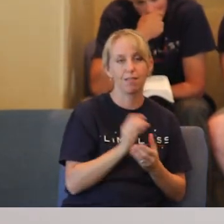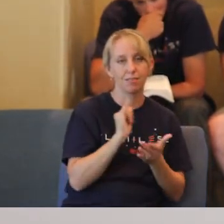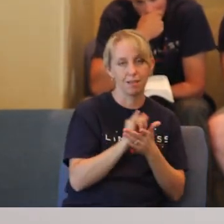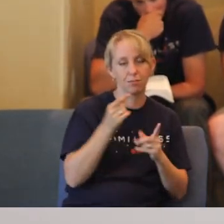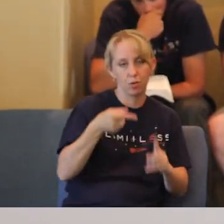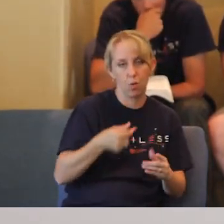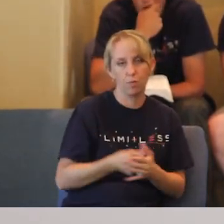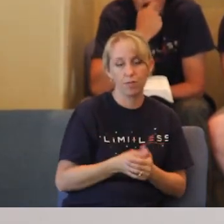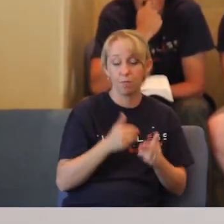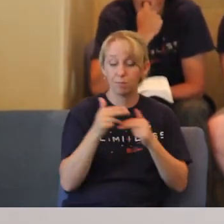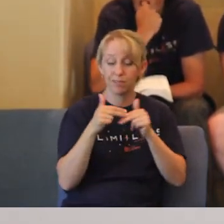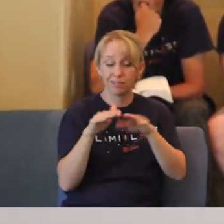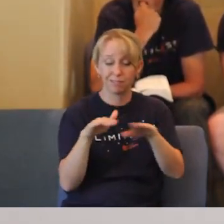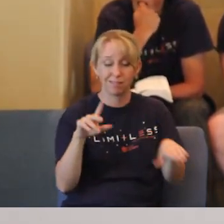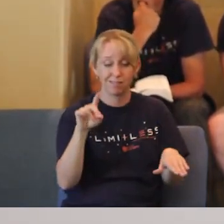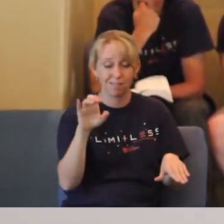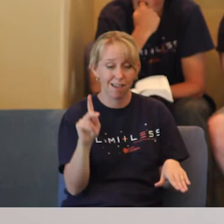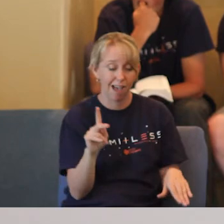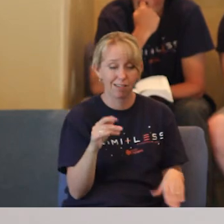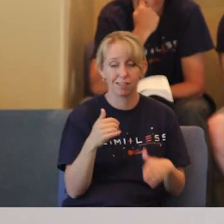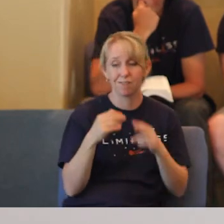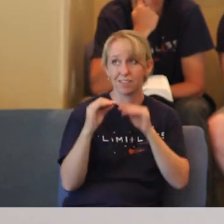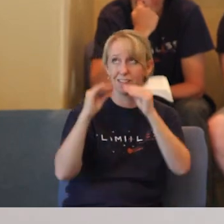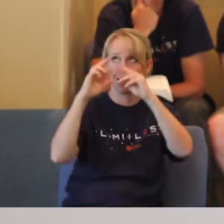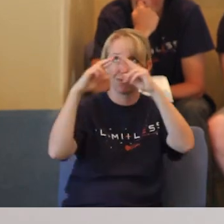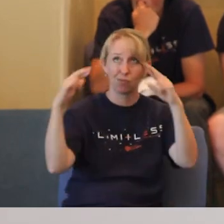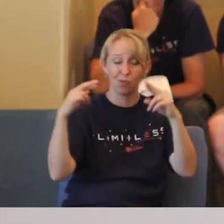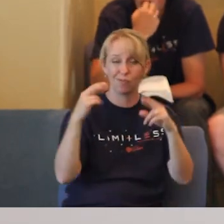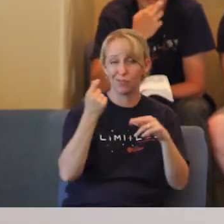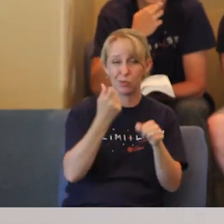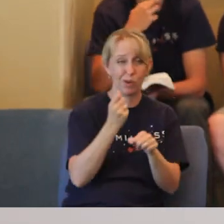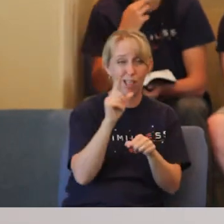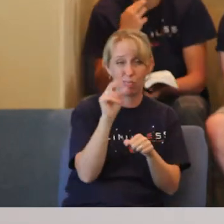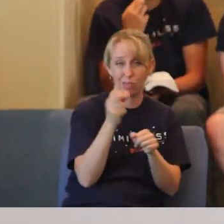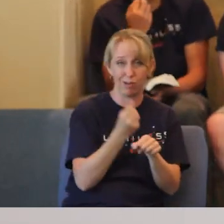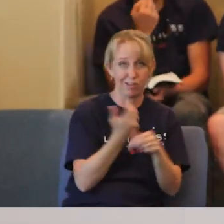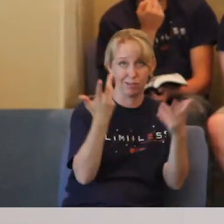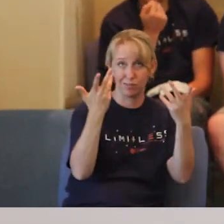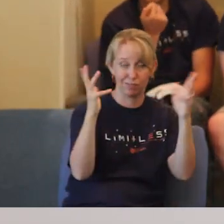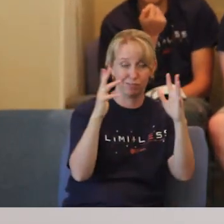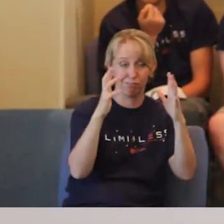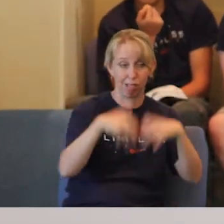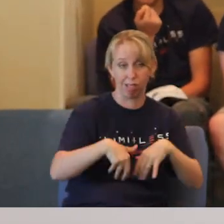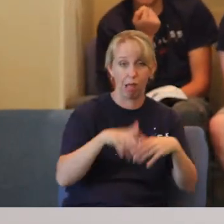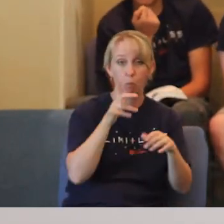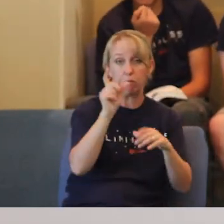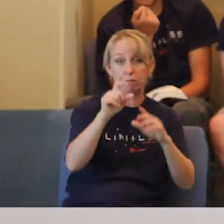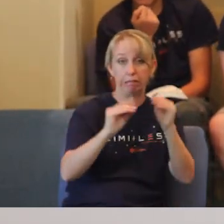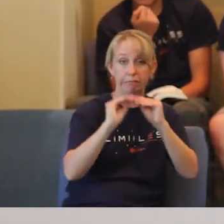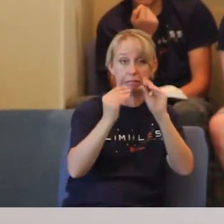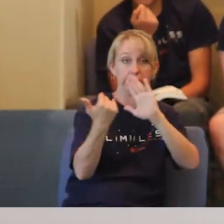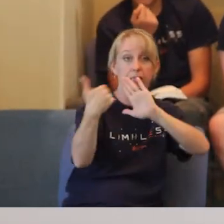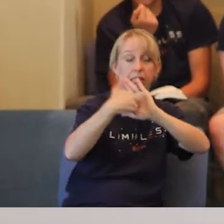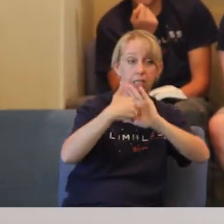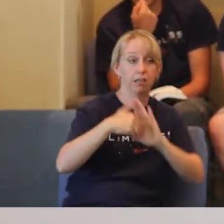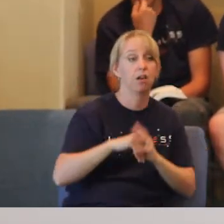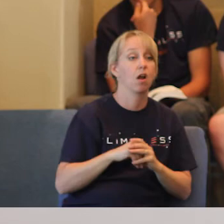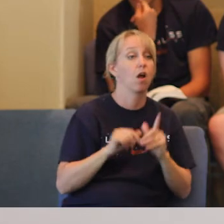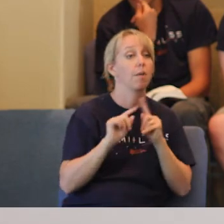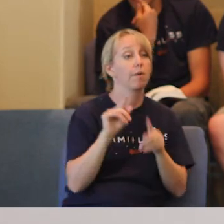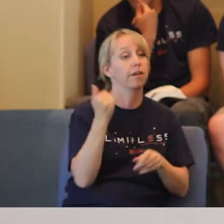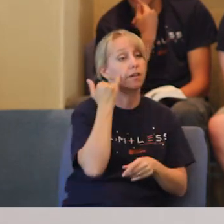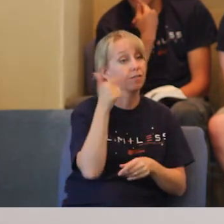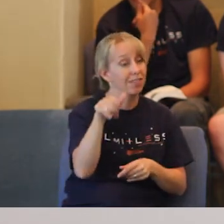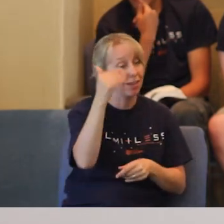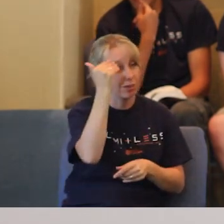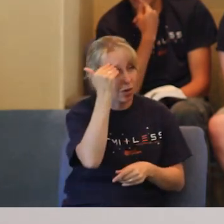in 20 years, 30 years, that's all going to be done again. But if they know that we care about them, Jesus says, "If we've done it to